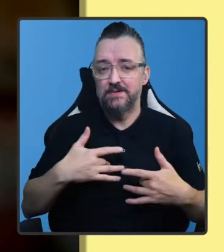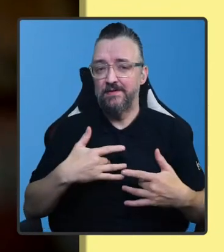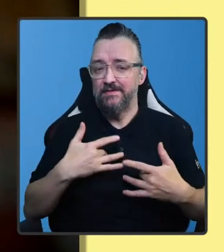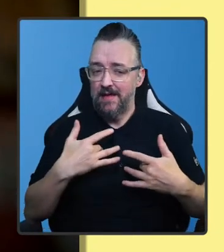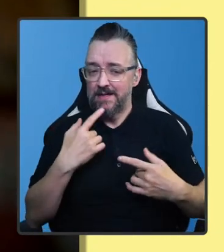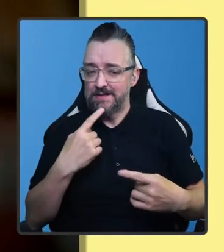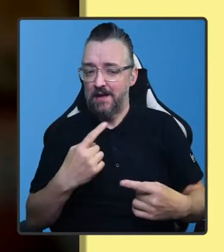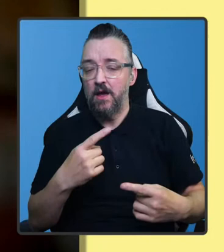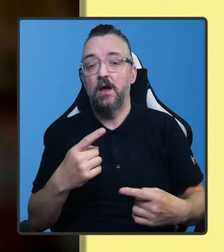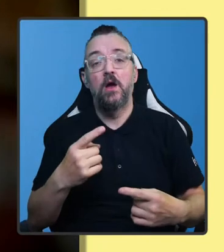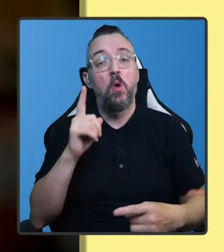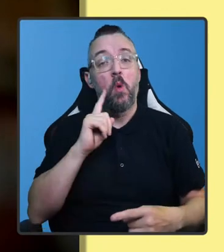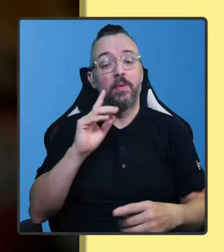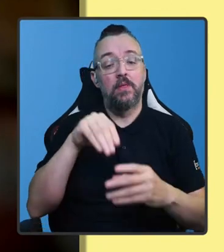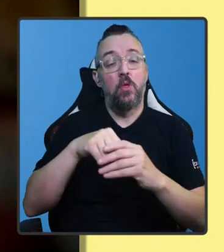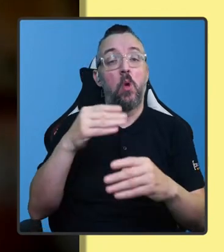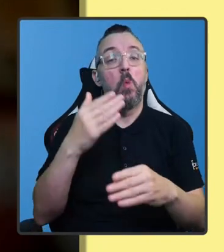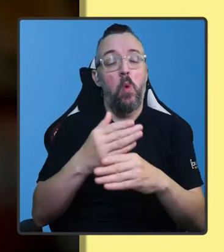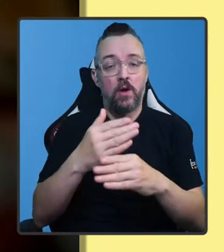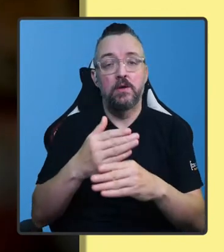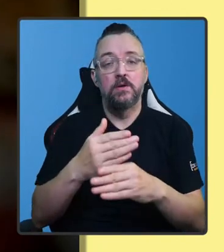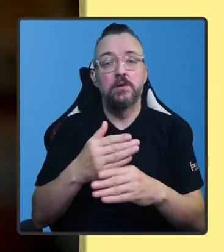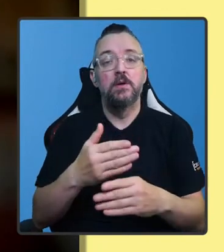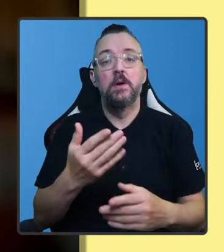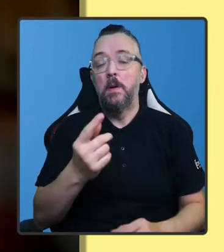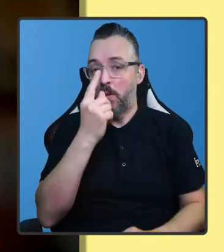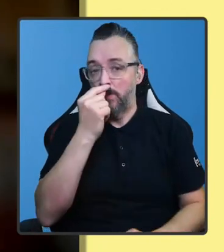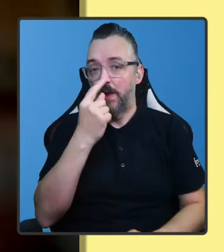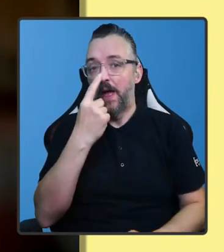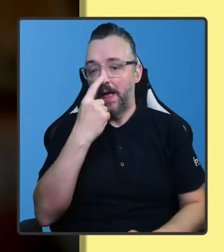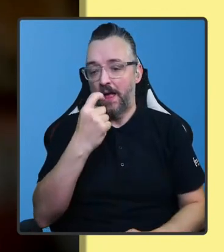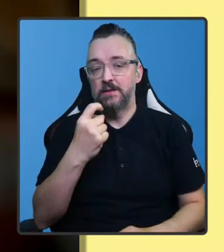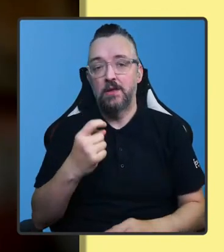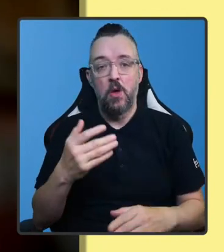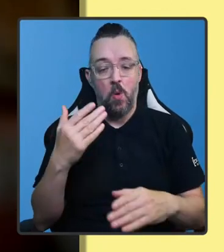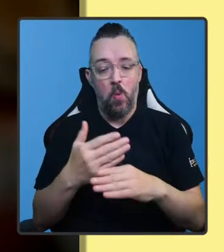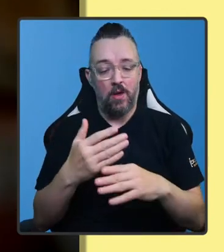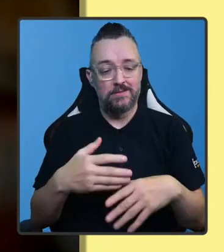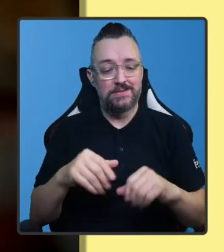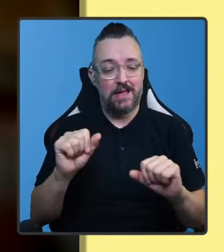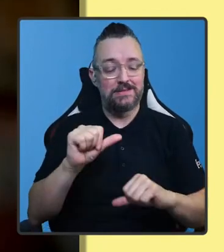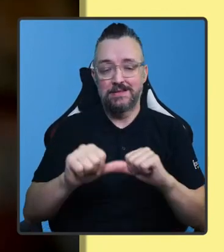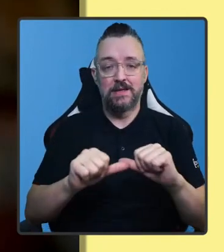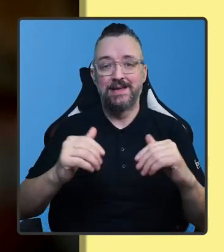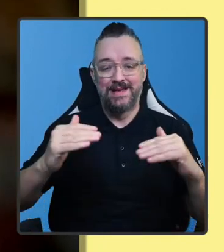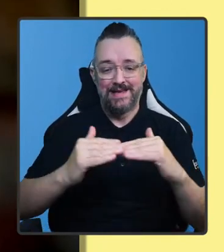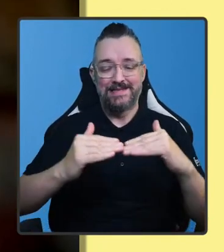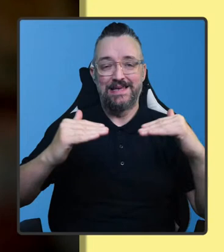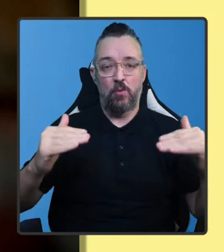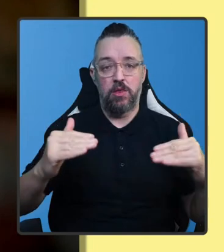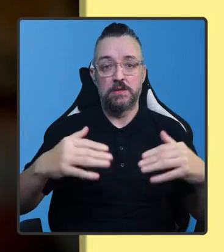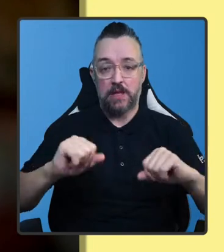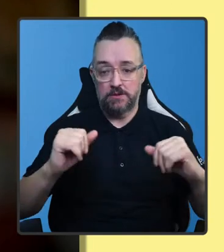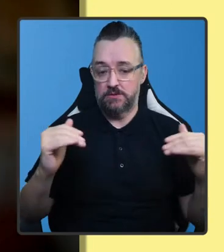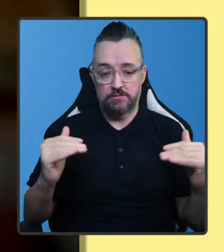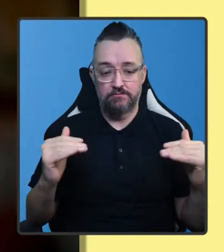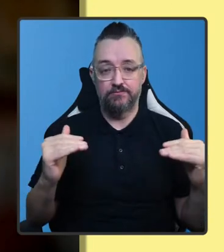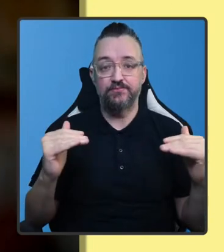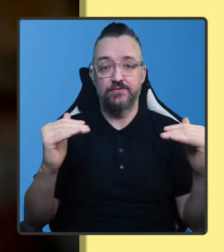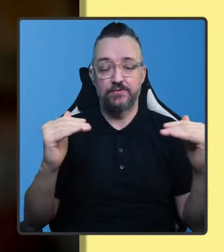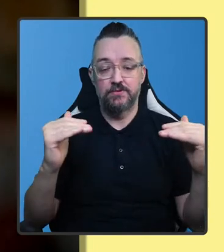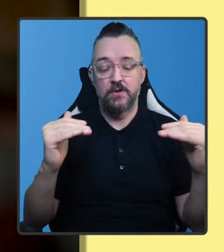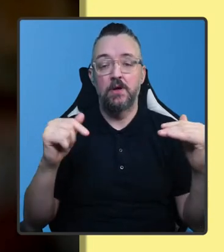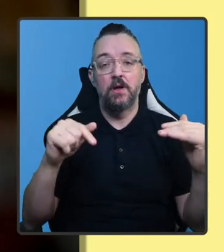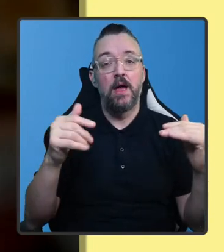workforce appear now to have more chance of starting their working lives on an equal footing with men. But it's when they leave to